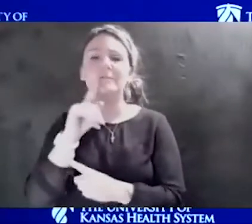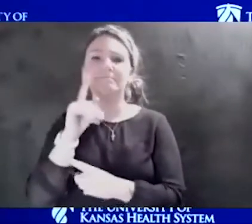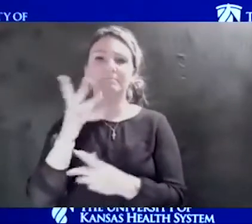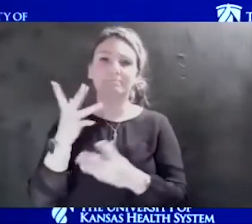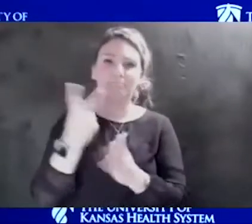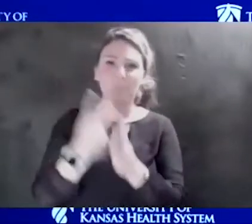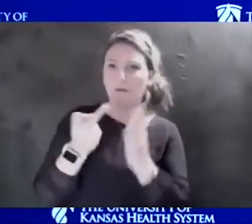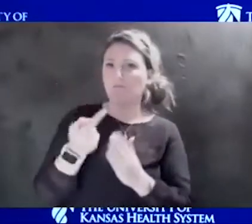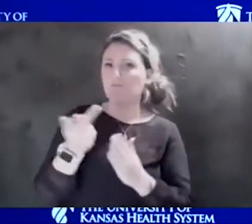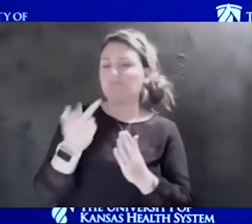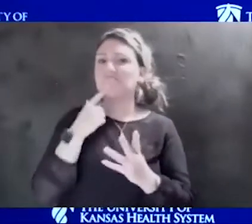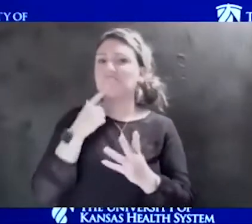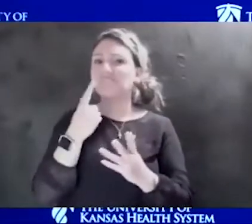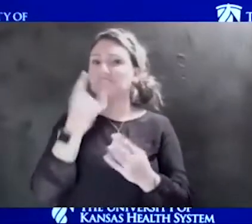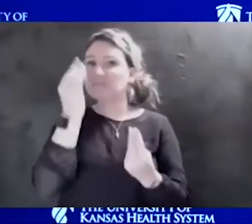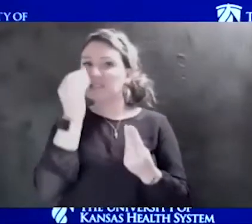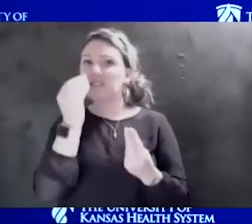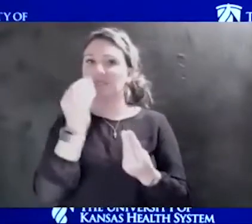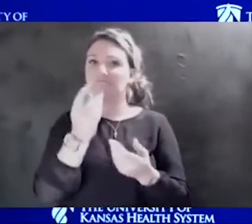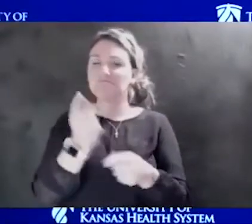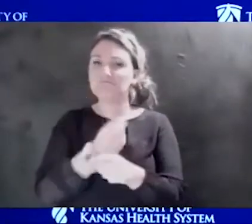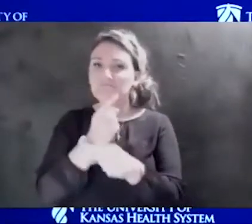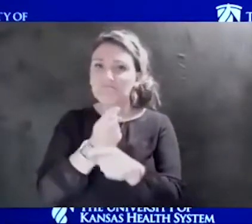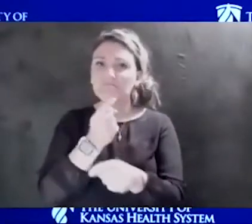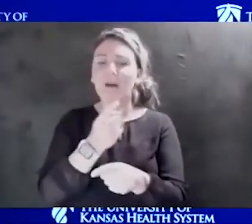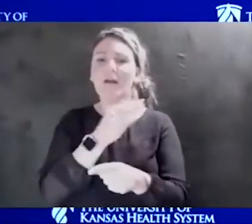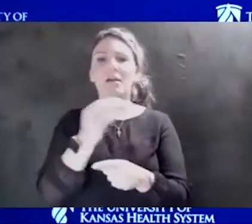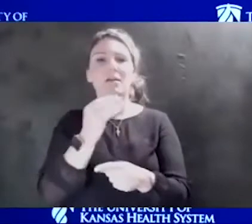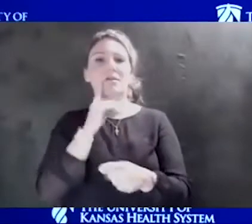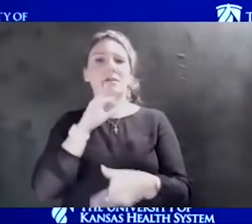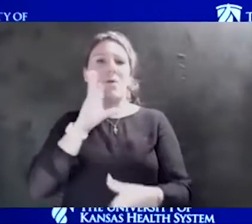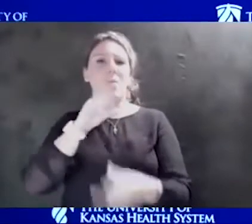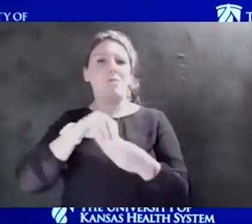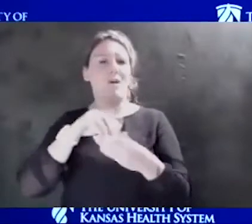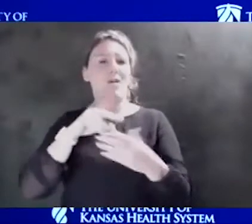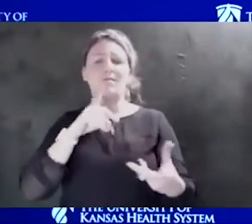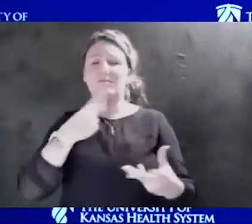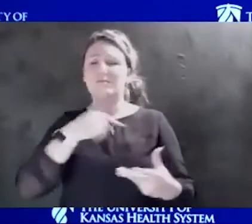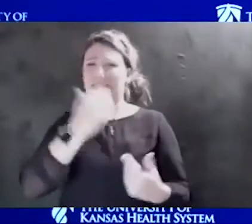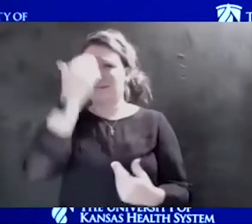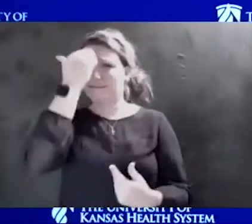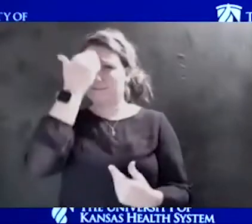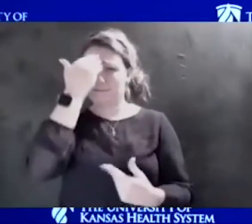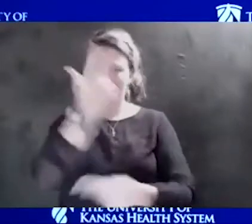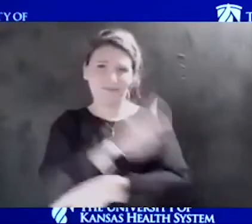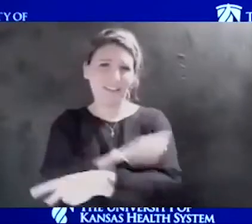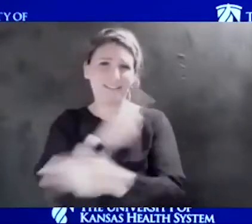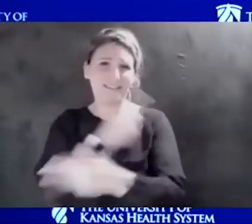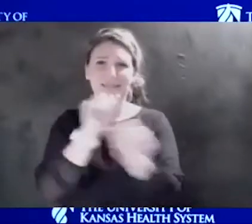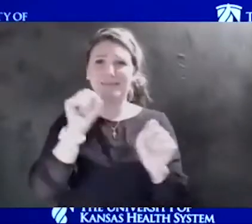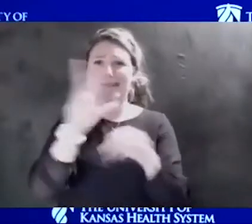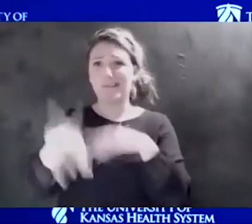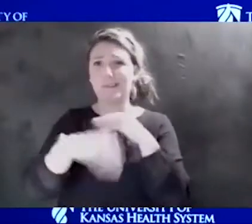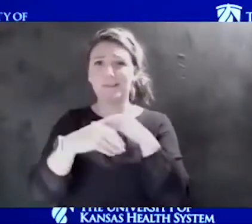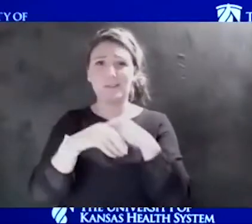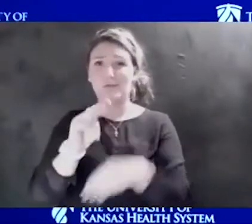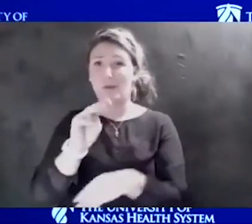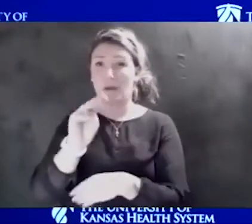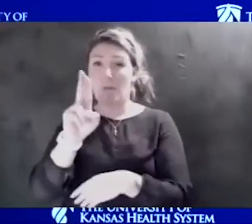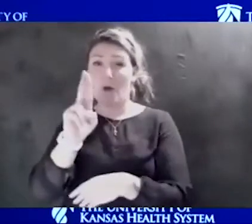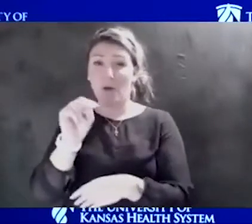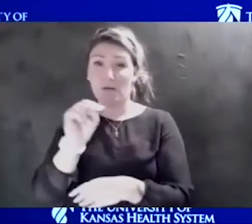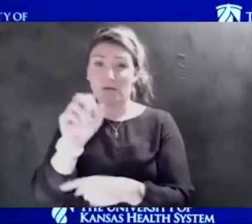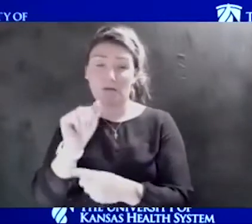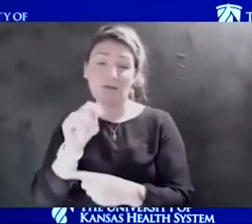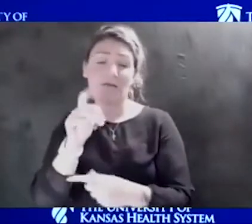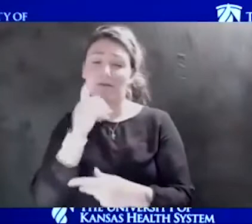reasonable to do. But overall, again, we know that these vaccines are safe. Additional dosing with these mRNA vaccines is really not going to be harmful